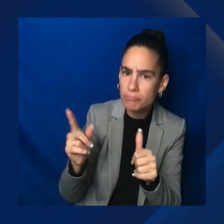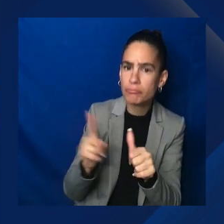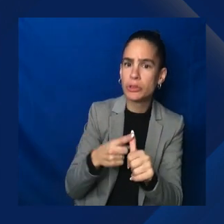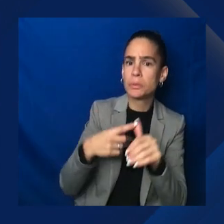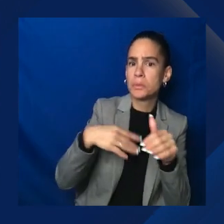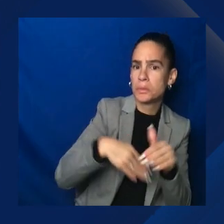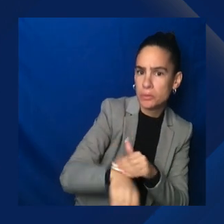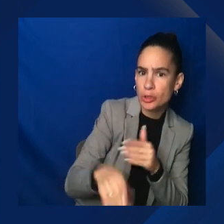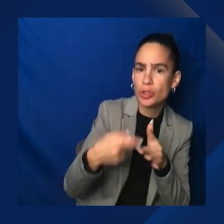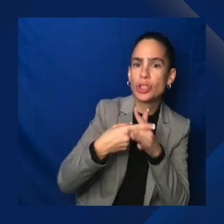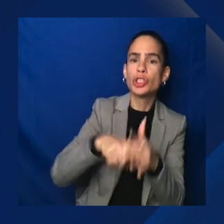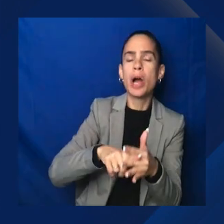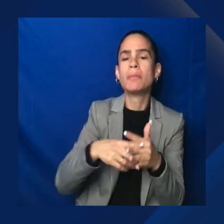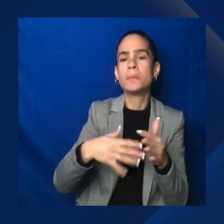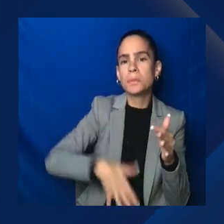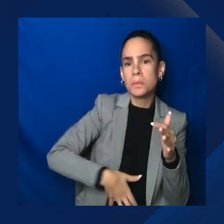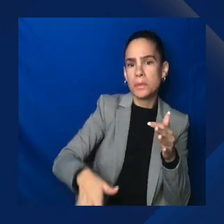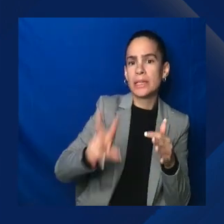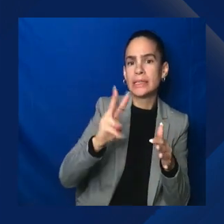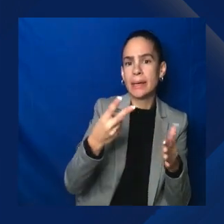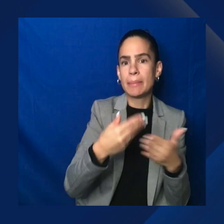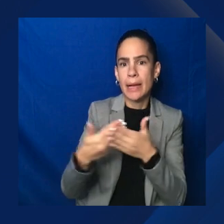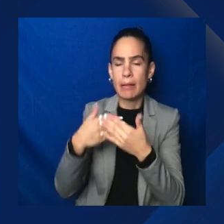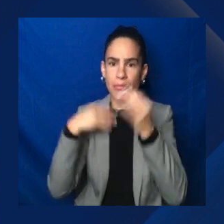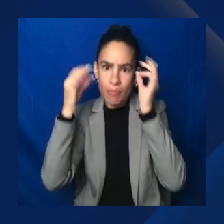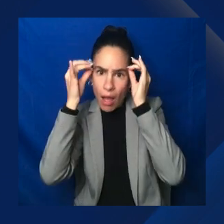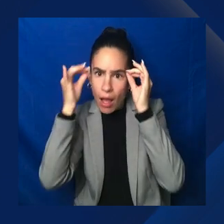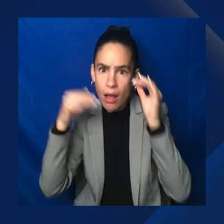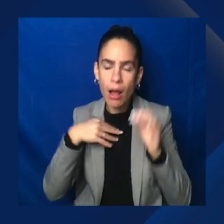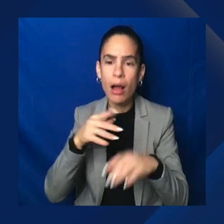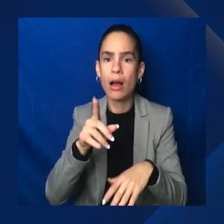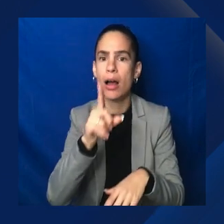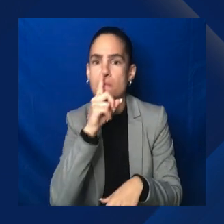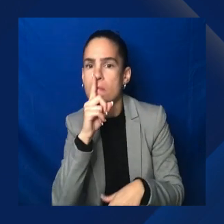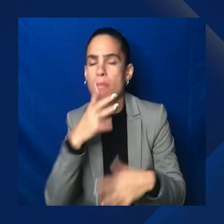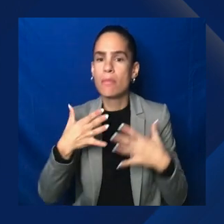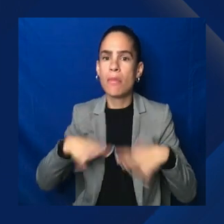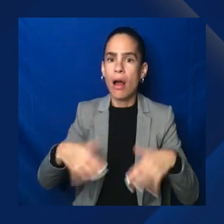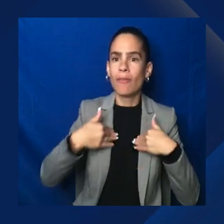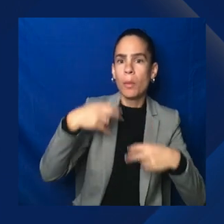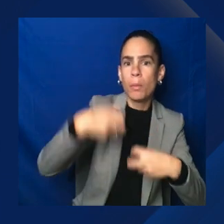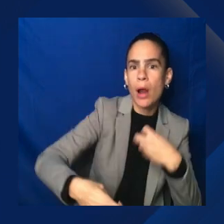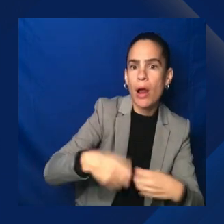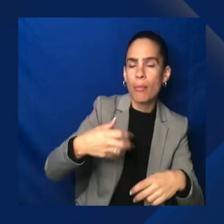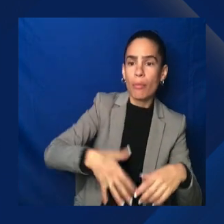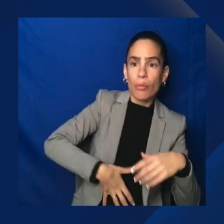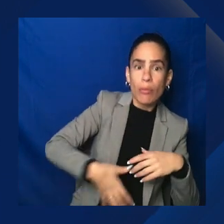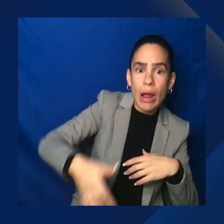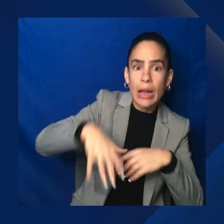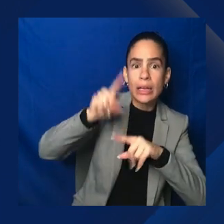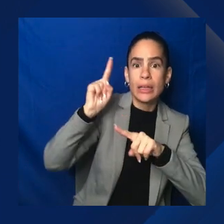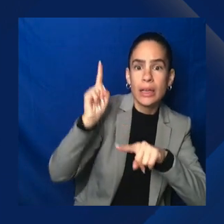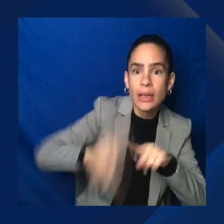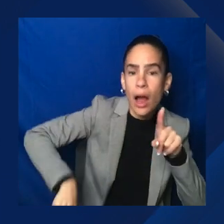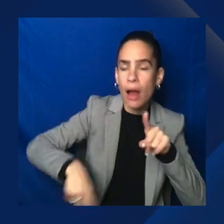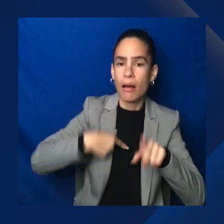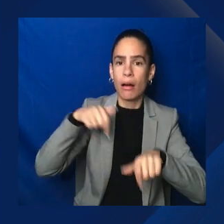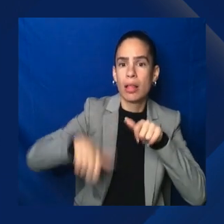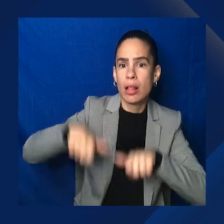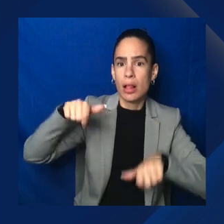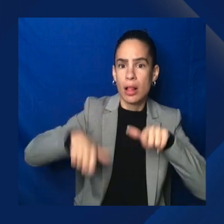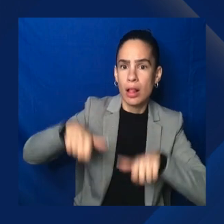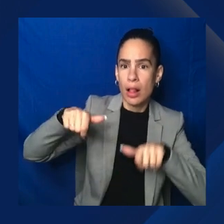issues with, sterility or anything like that. So that was my apprehension. But once I started seeing doctors